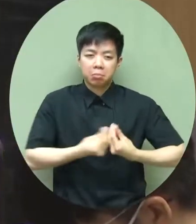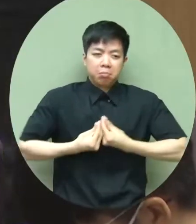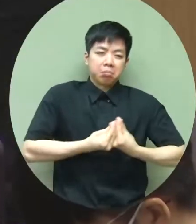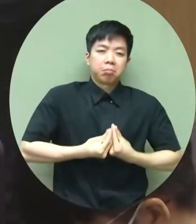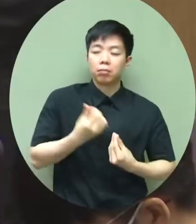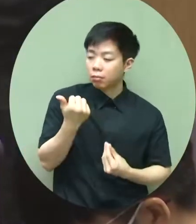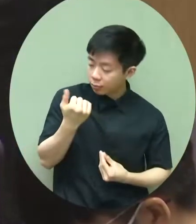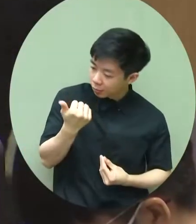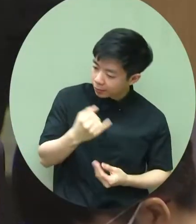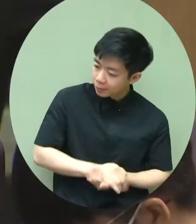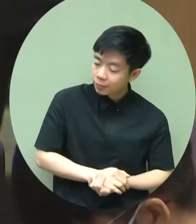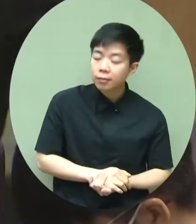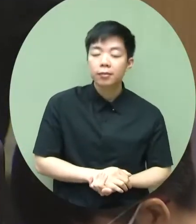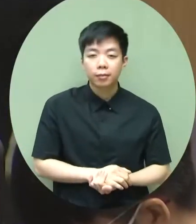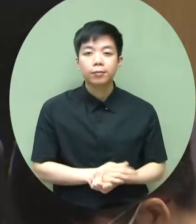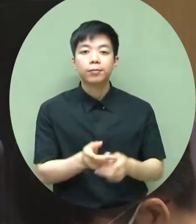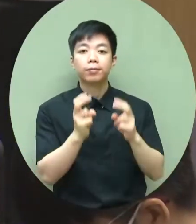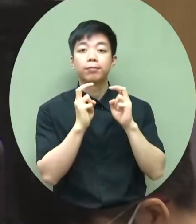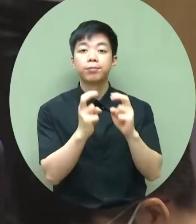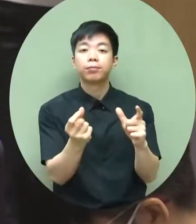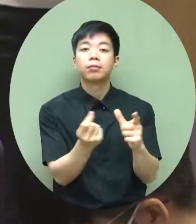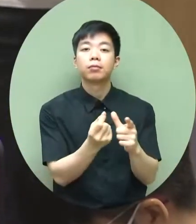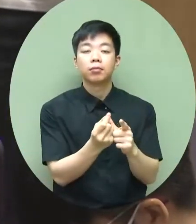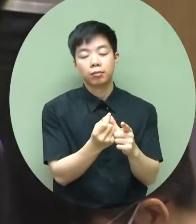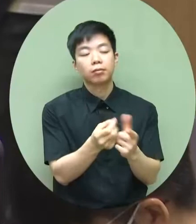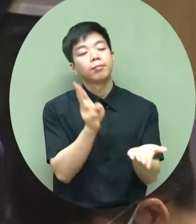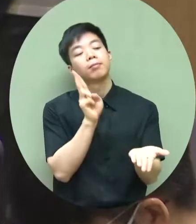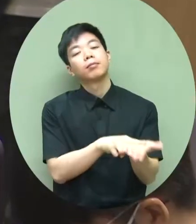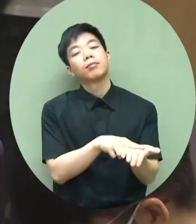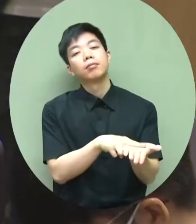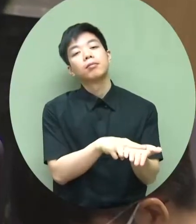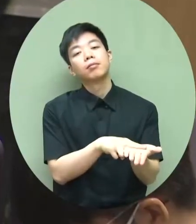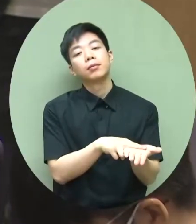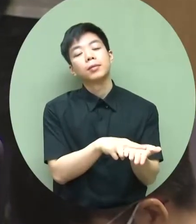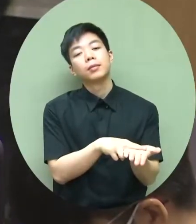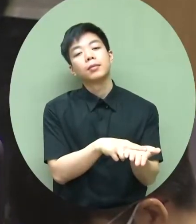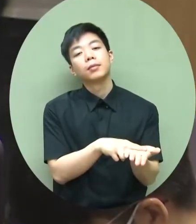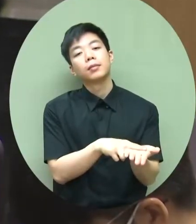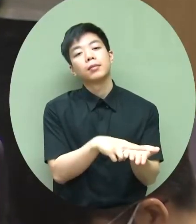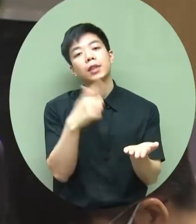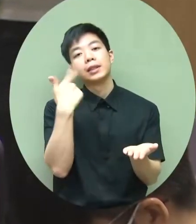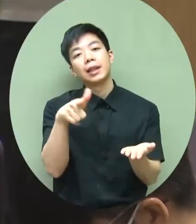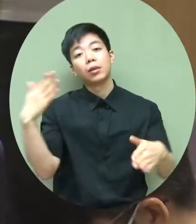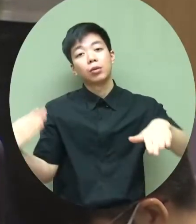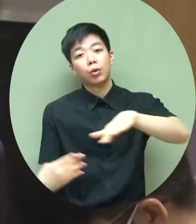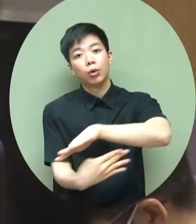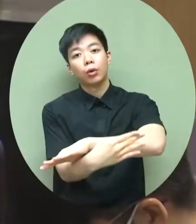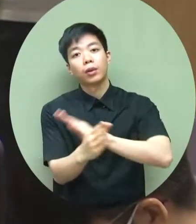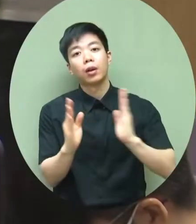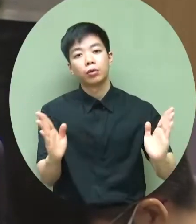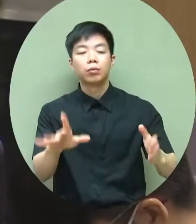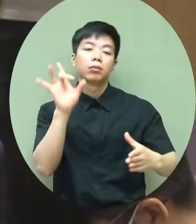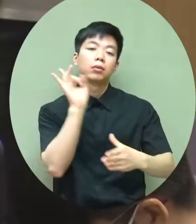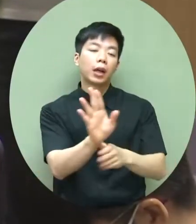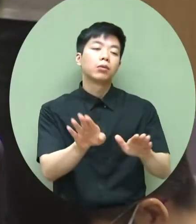can open earlier than the latest target date that's set in June or July this year? Should people be worried about